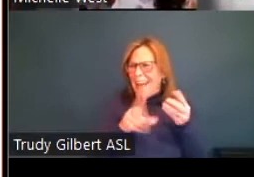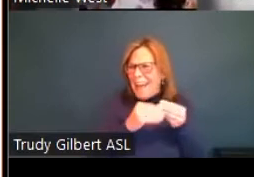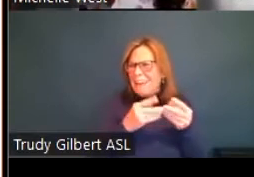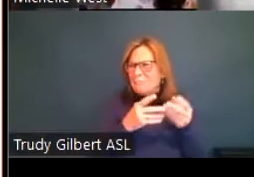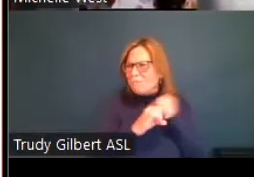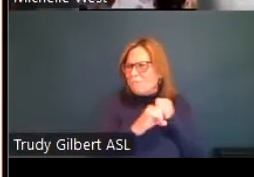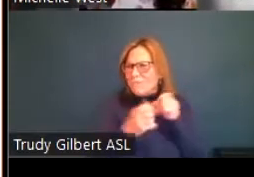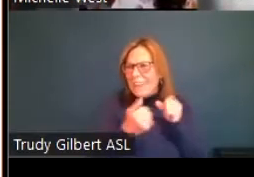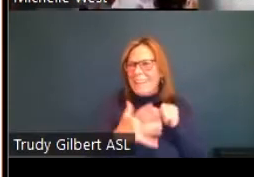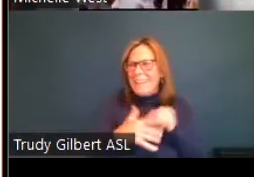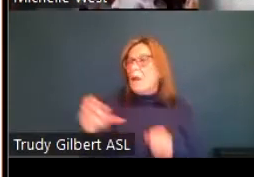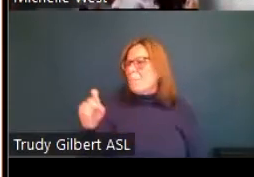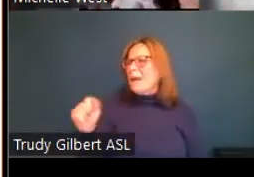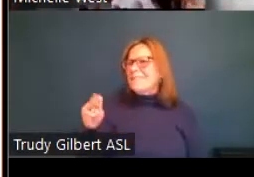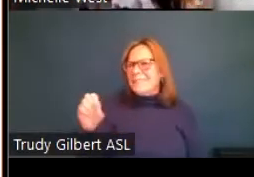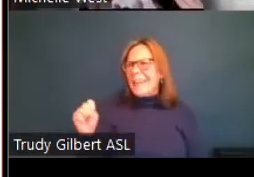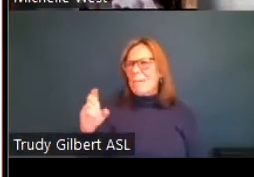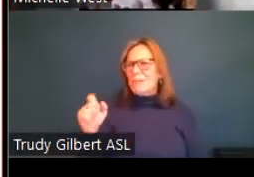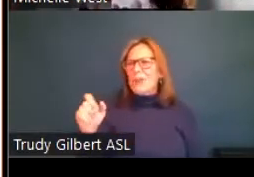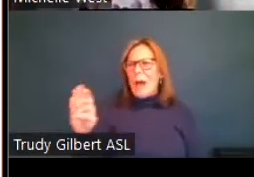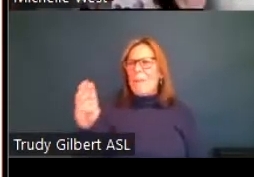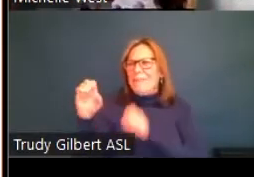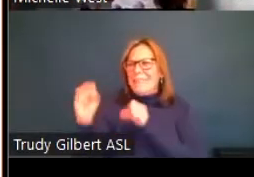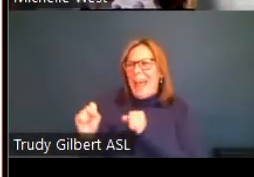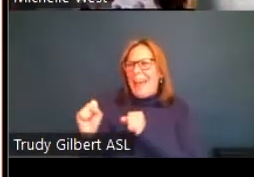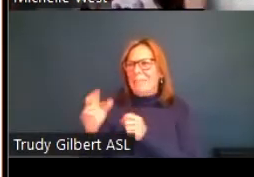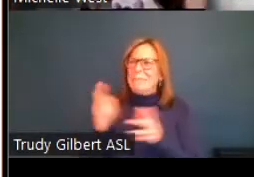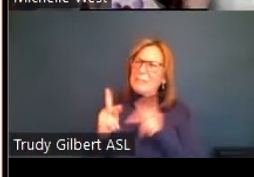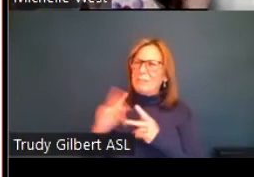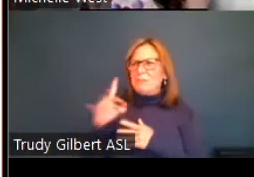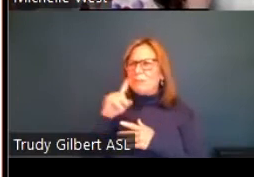have an advantage. All right, so those are some advertising principles